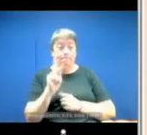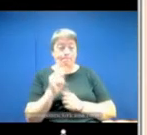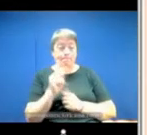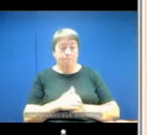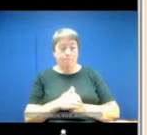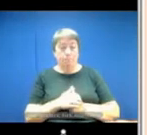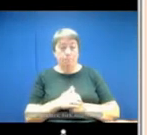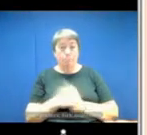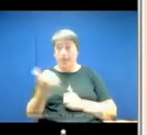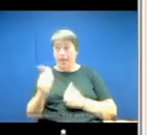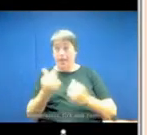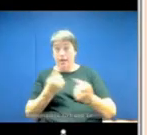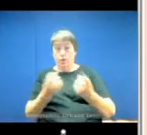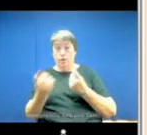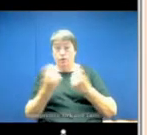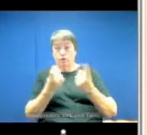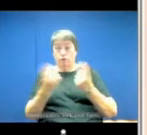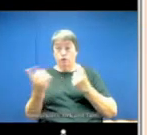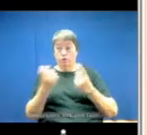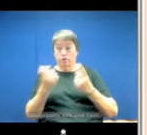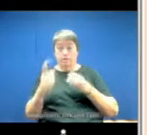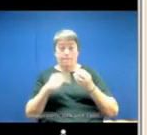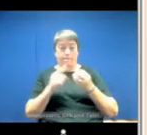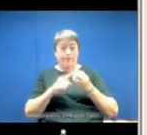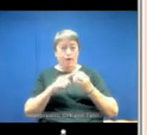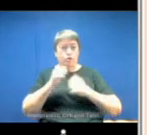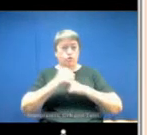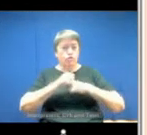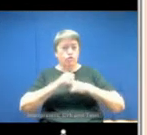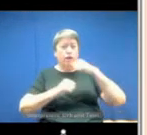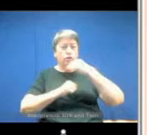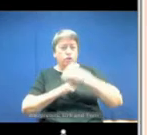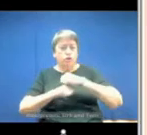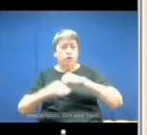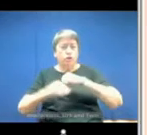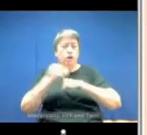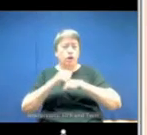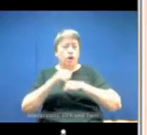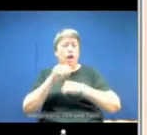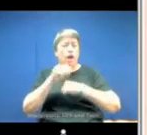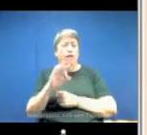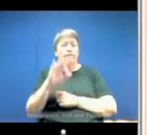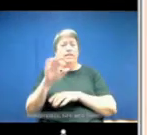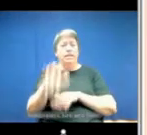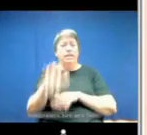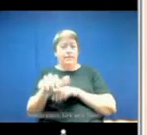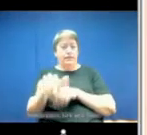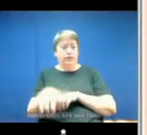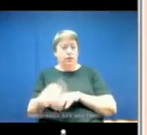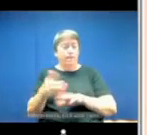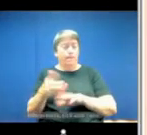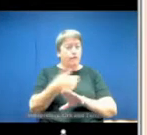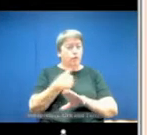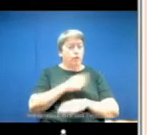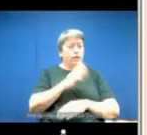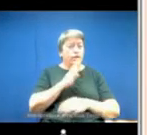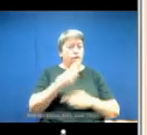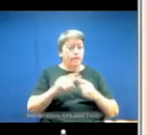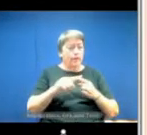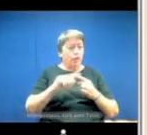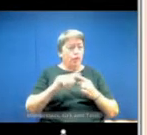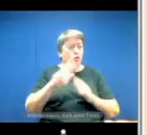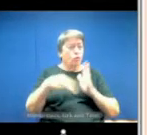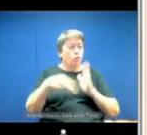Any questions about the kind of structure of the deposition, what happens, before we go into talking about the role of the deposition